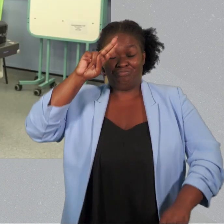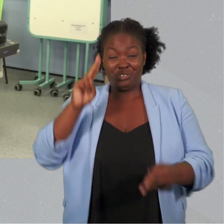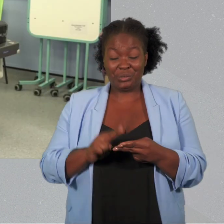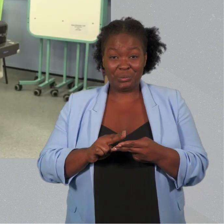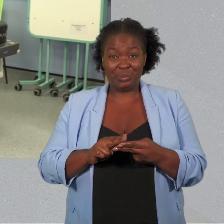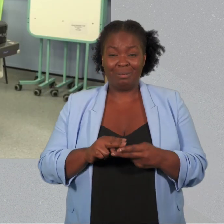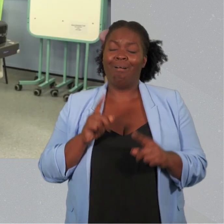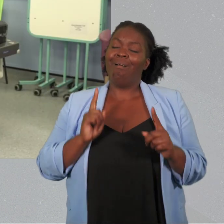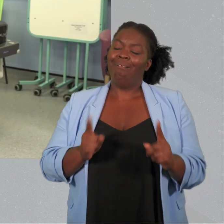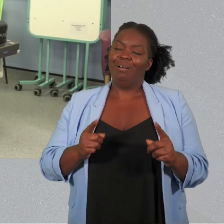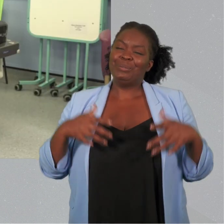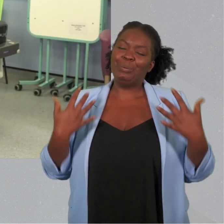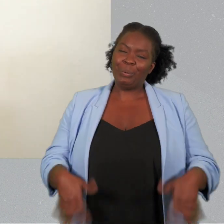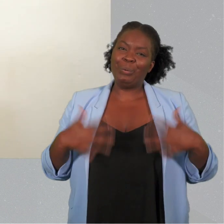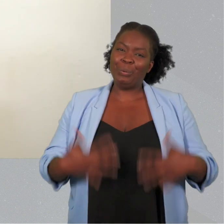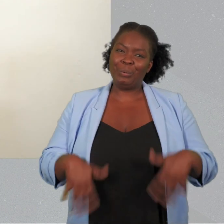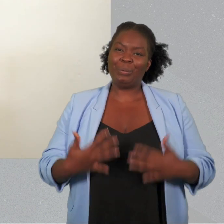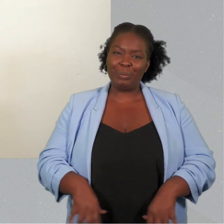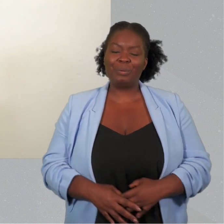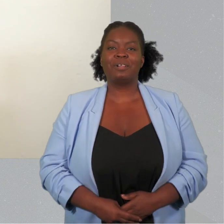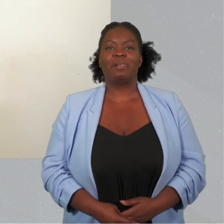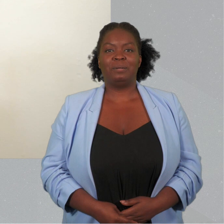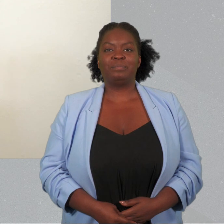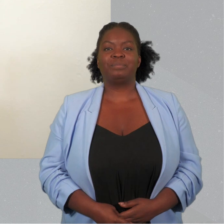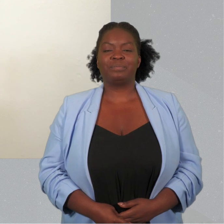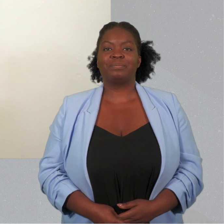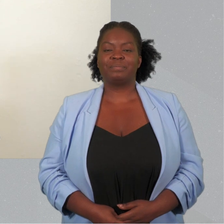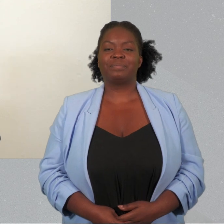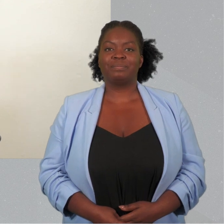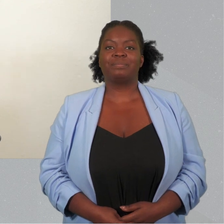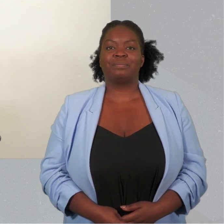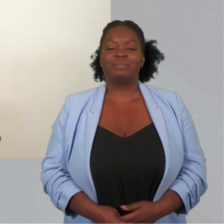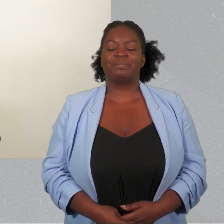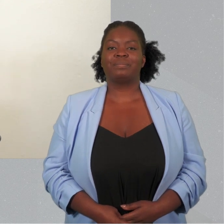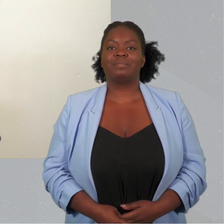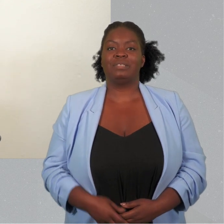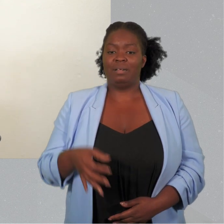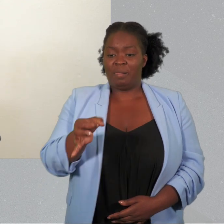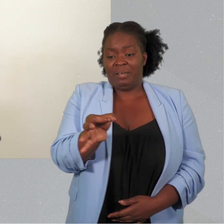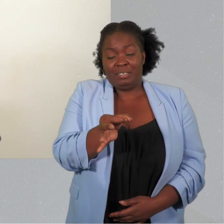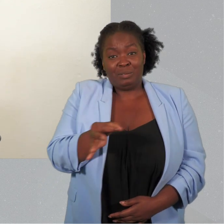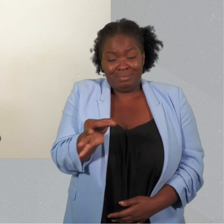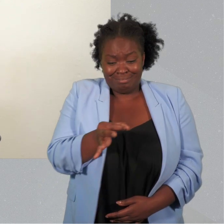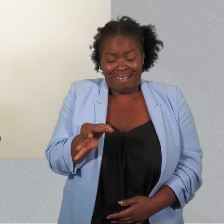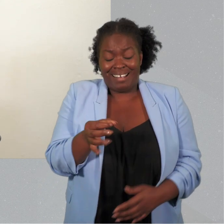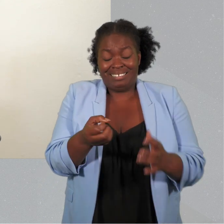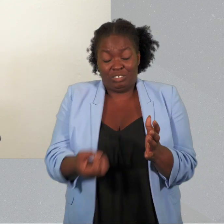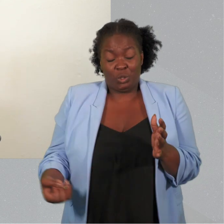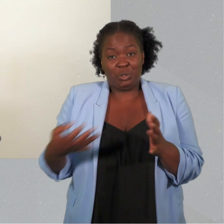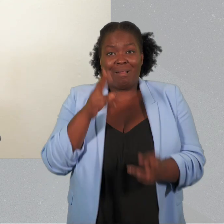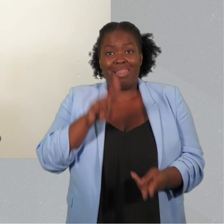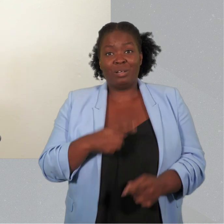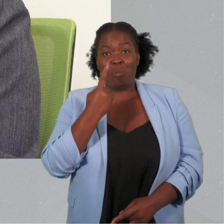That's hugely rewarding as a clinician. Small island developing states contributes less than 1% to greenhouse